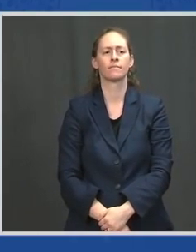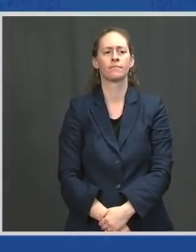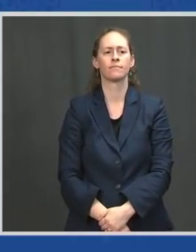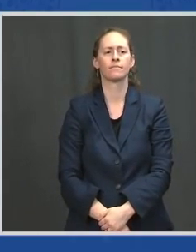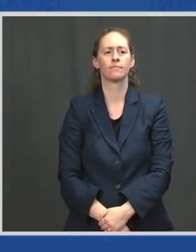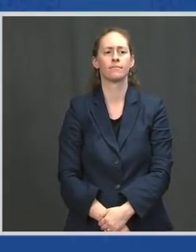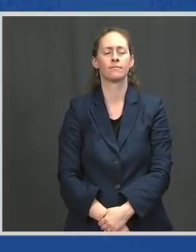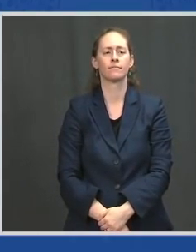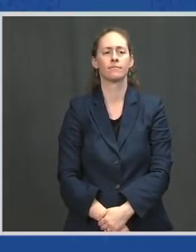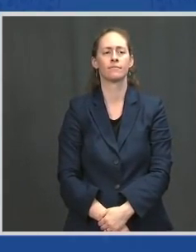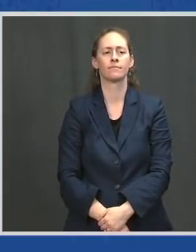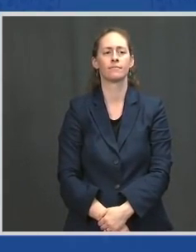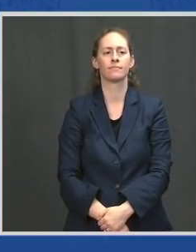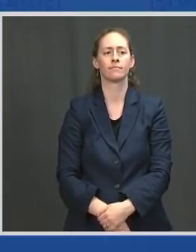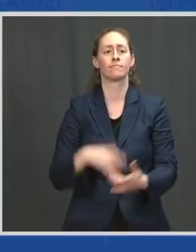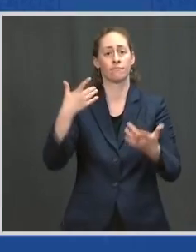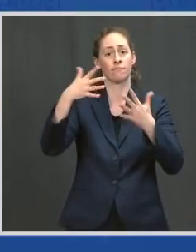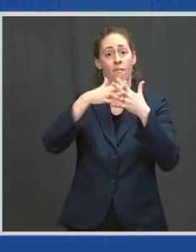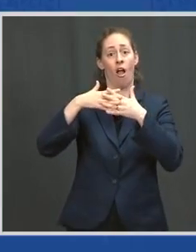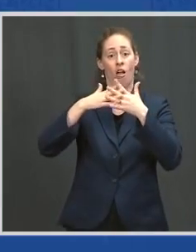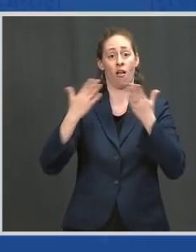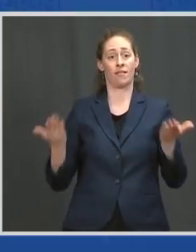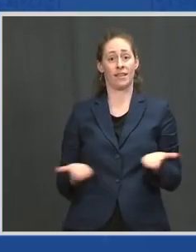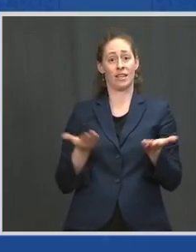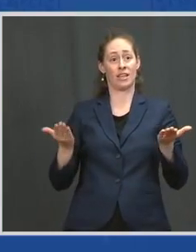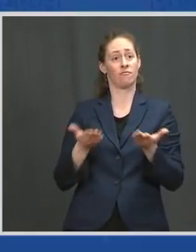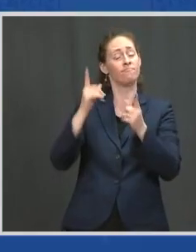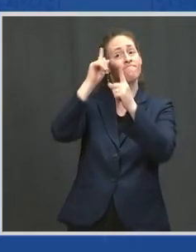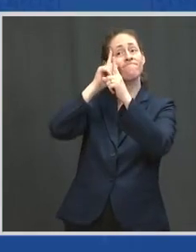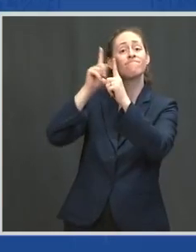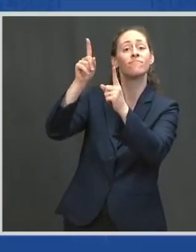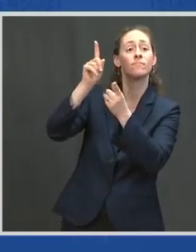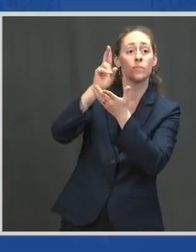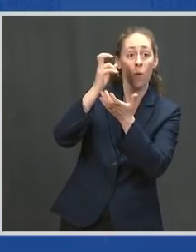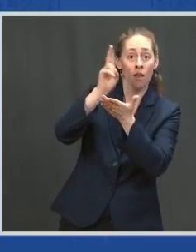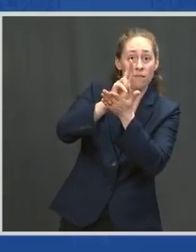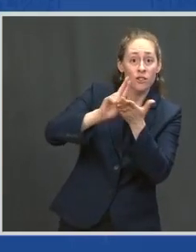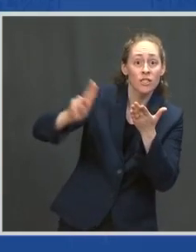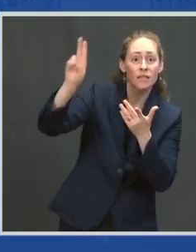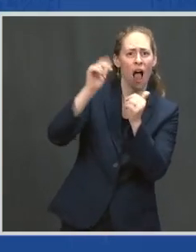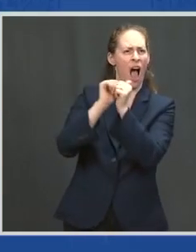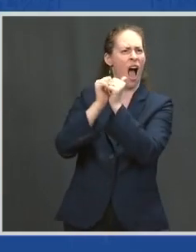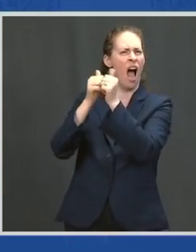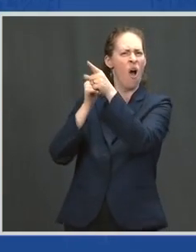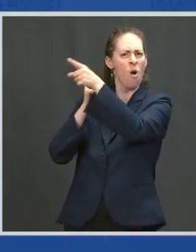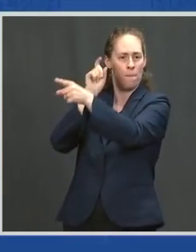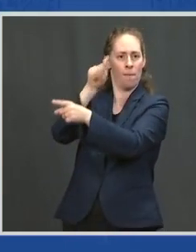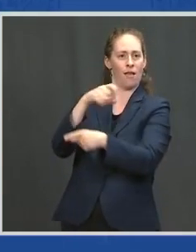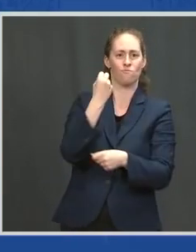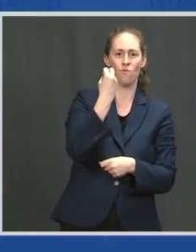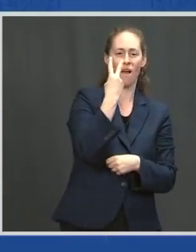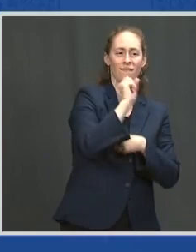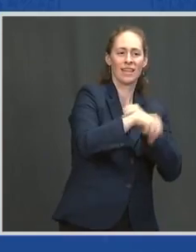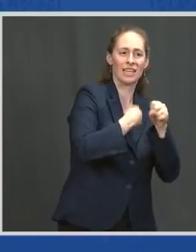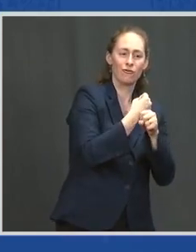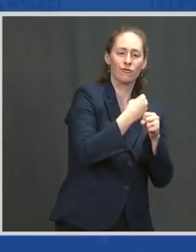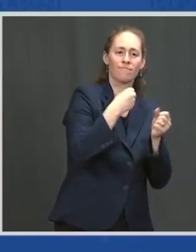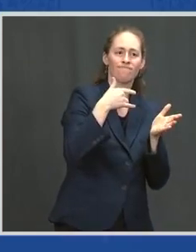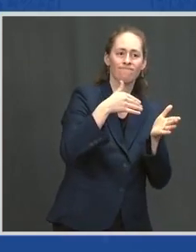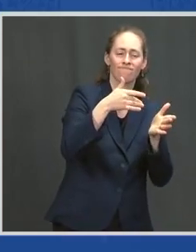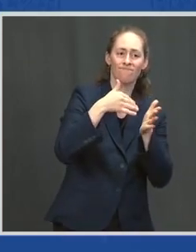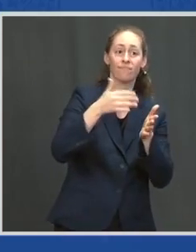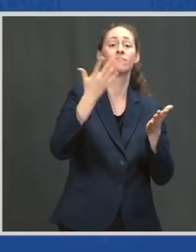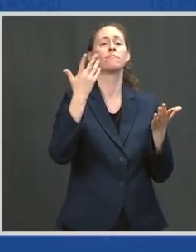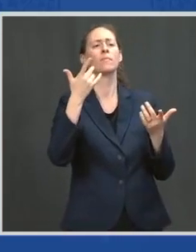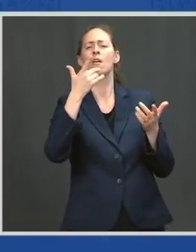the early 1900s, it made us the best educated nation in the world, and you saw the benefits that came